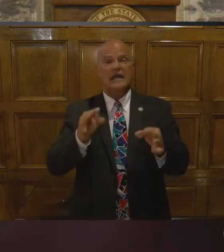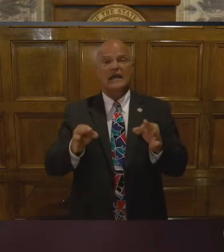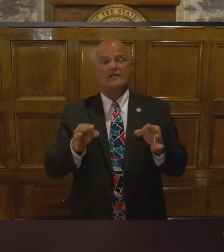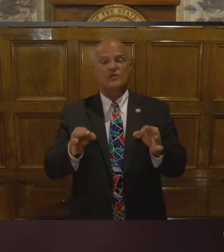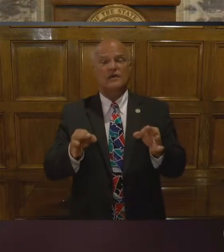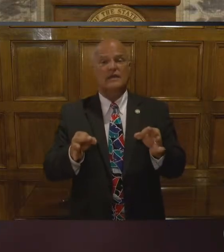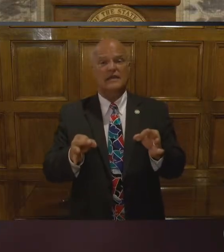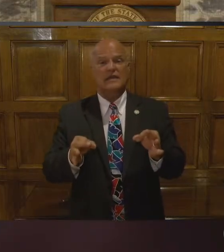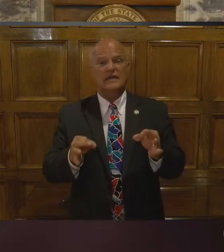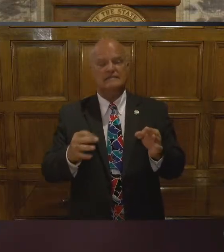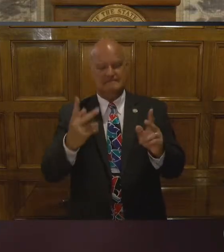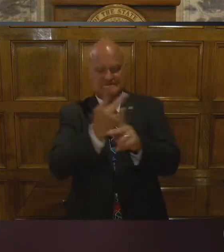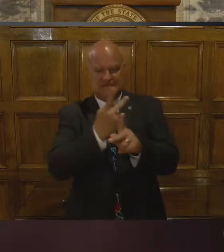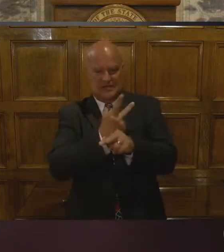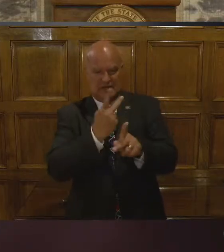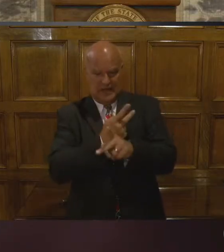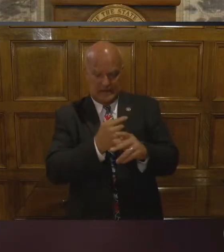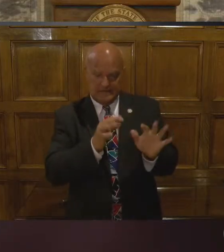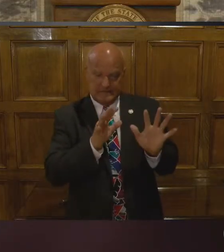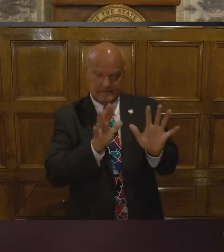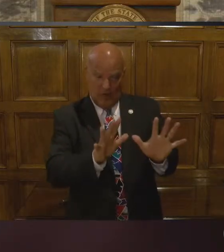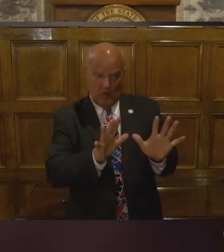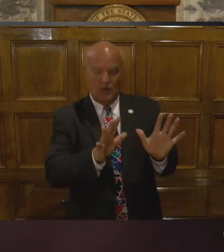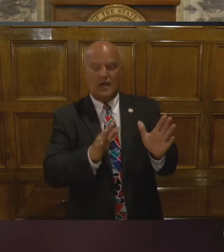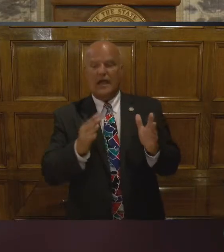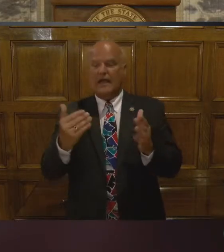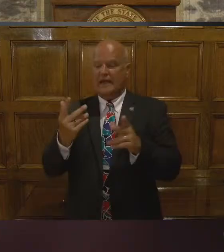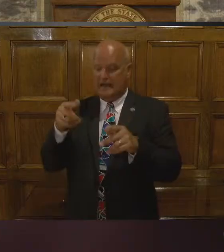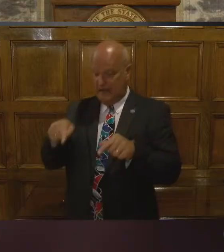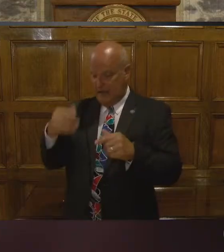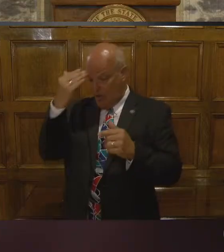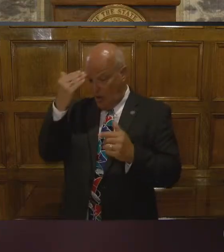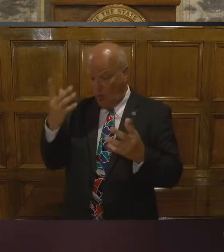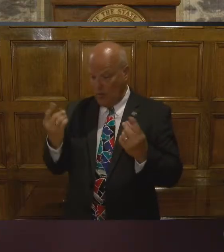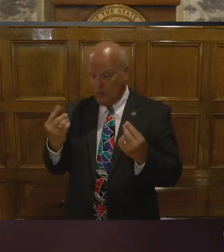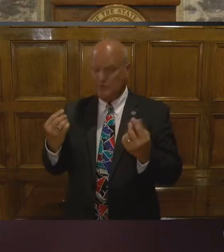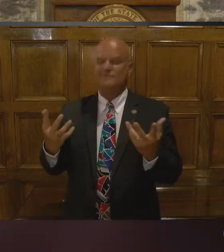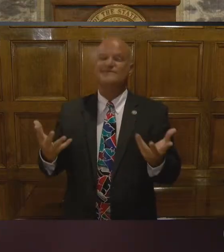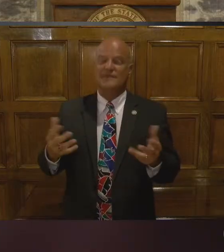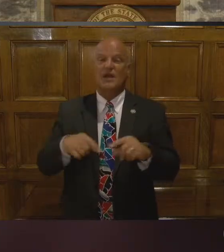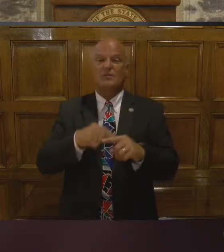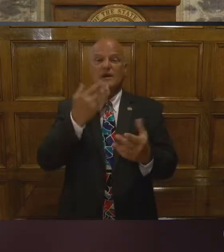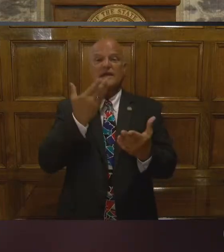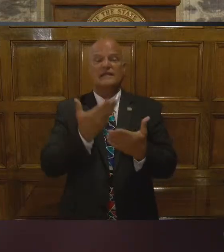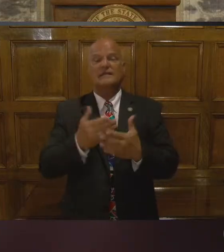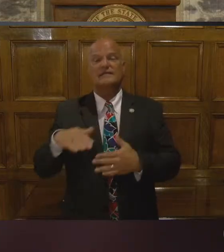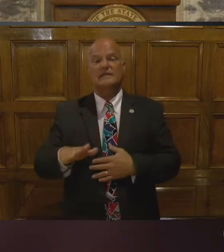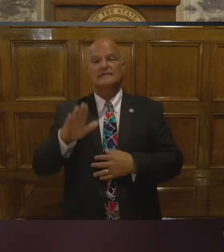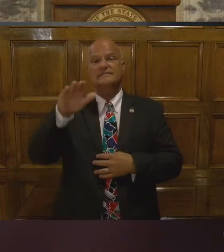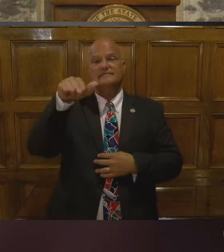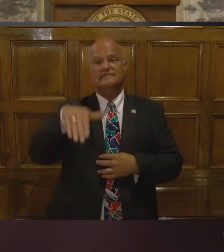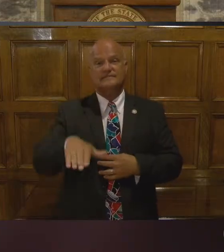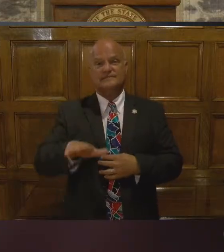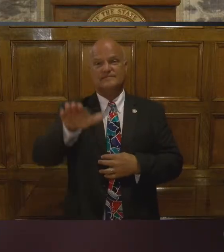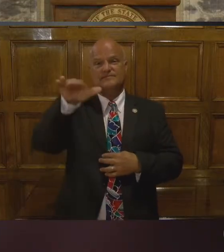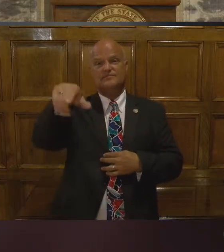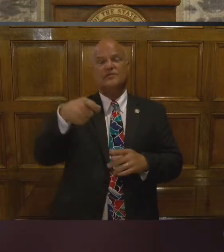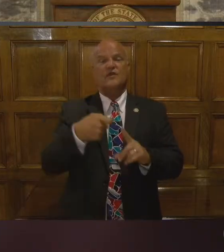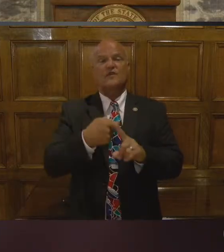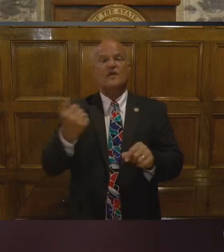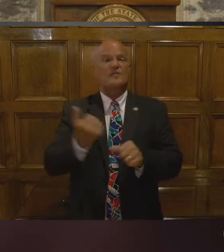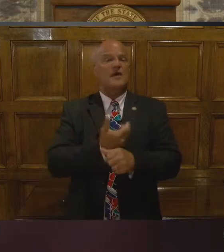it's one thing to figure it out, and the other thing is to know what to do about it. But I think the ebb and flow has been